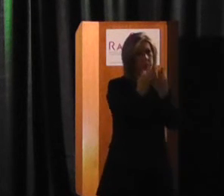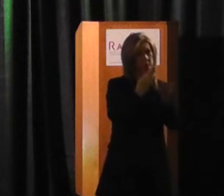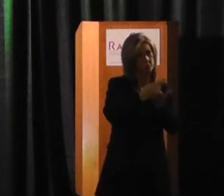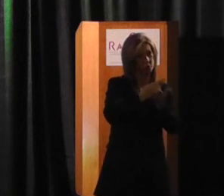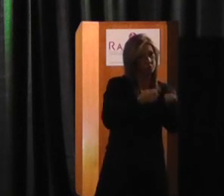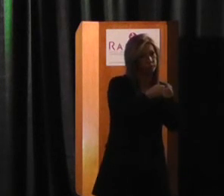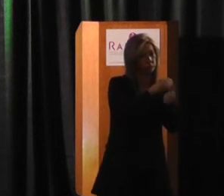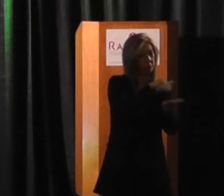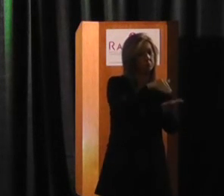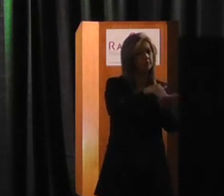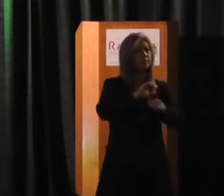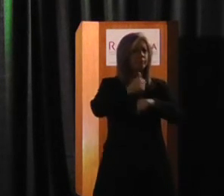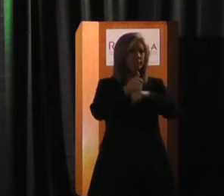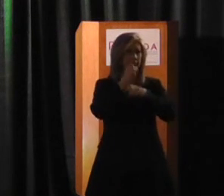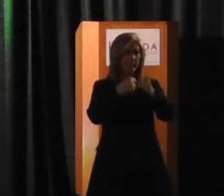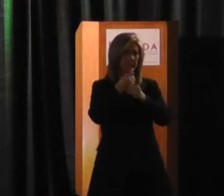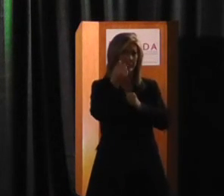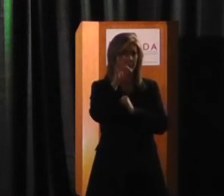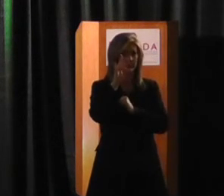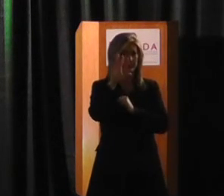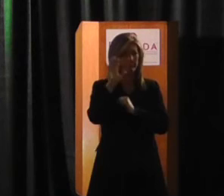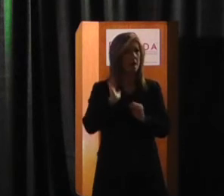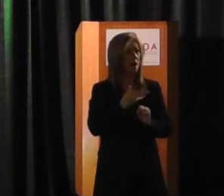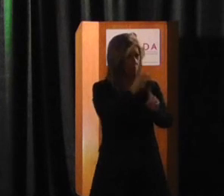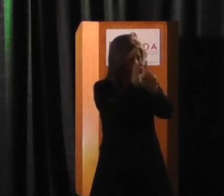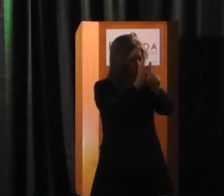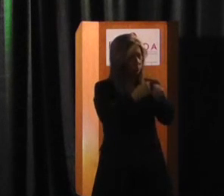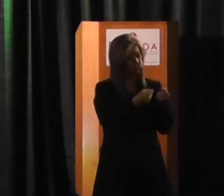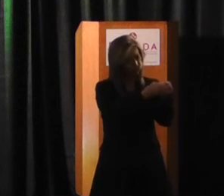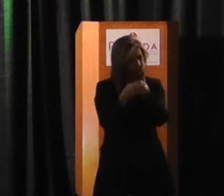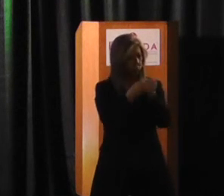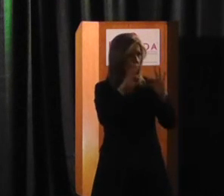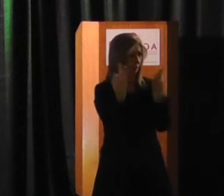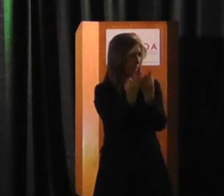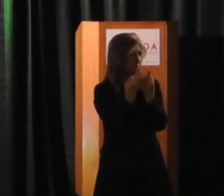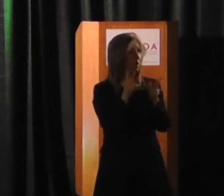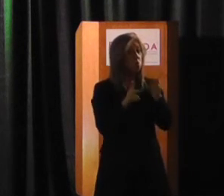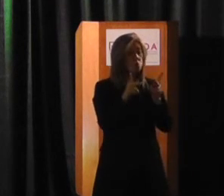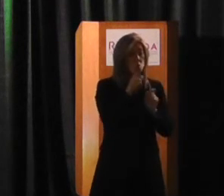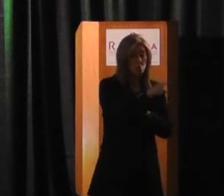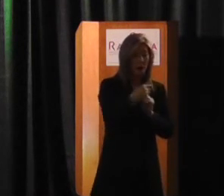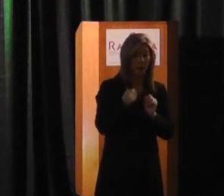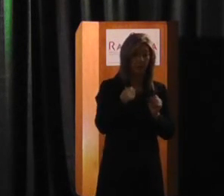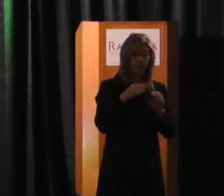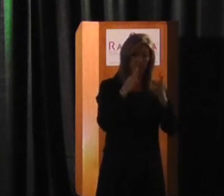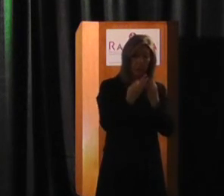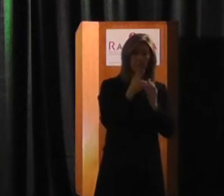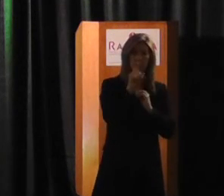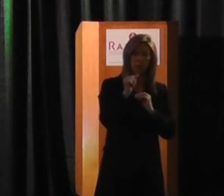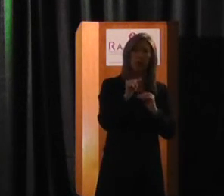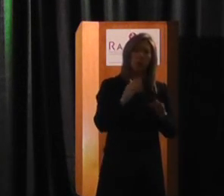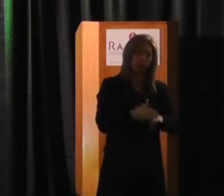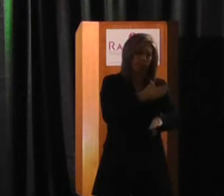1975. Our priority was always to support families so that their loved ones with a disability would have a better quality of life. Our support work is done